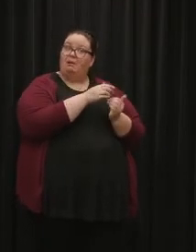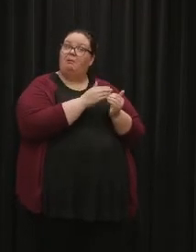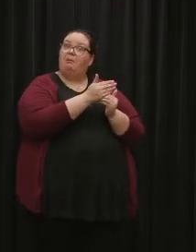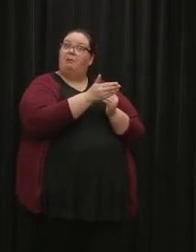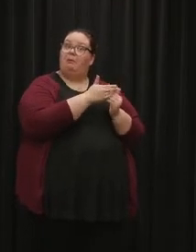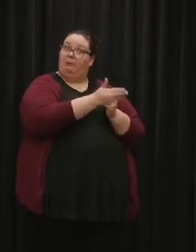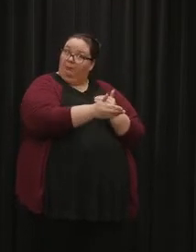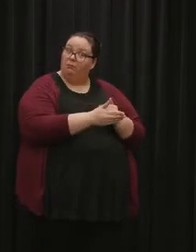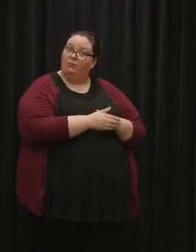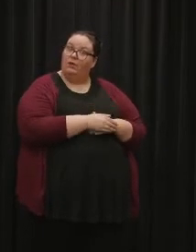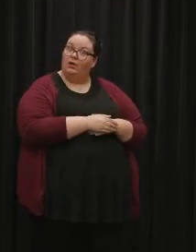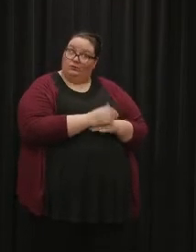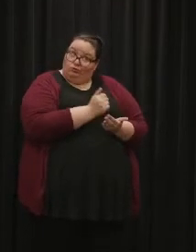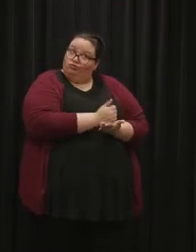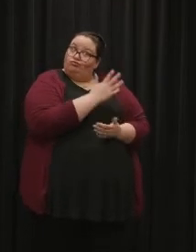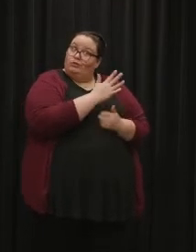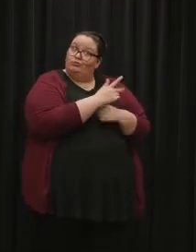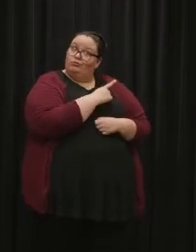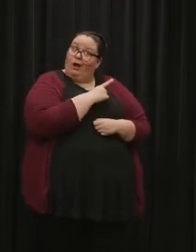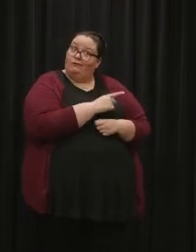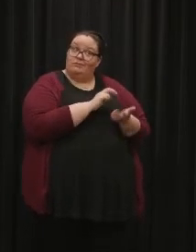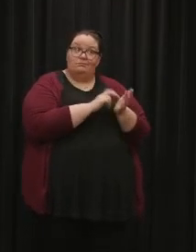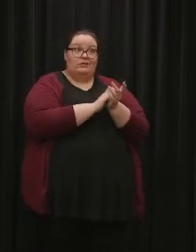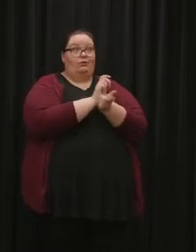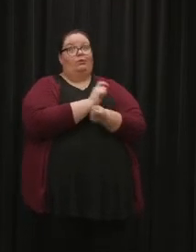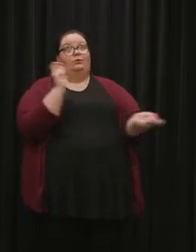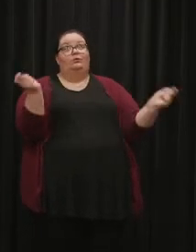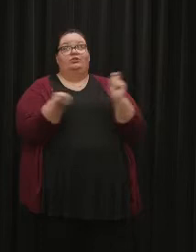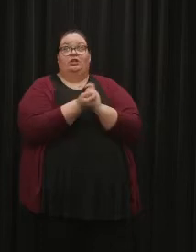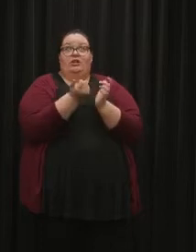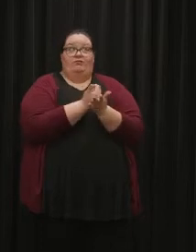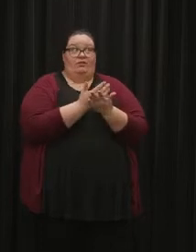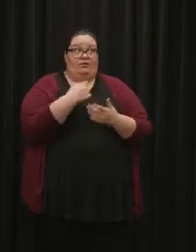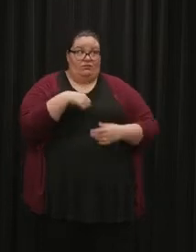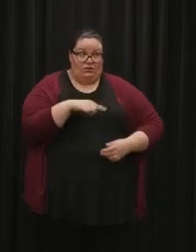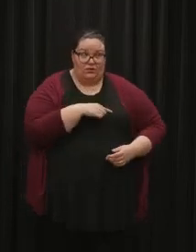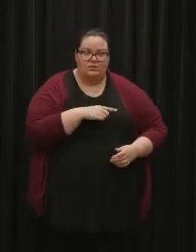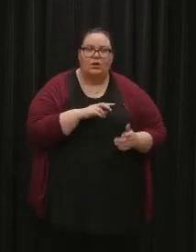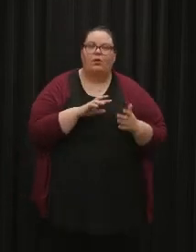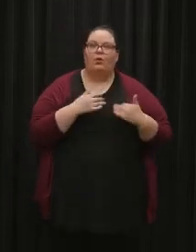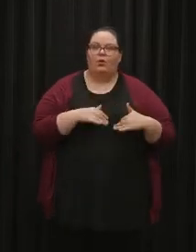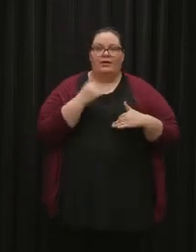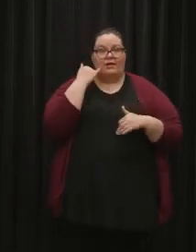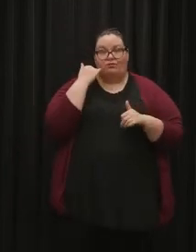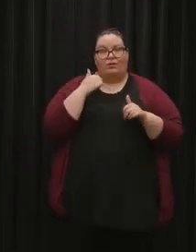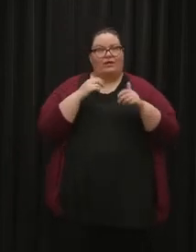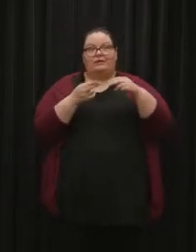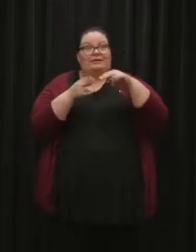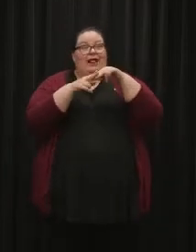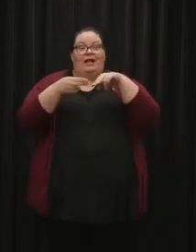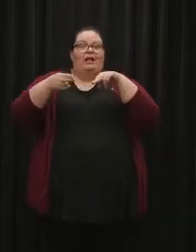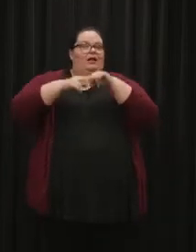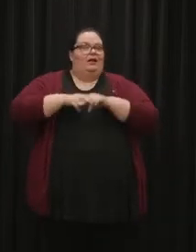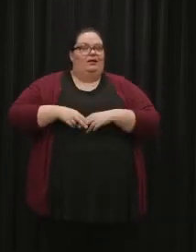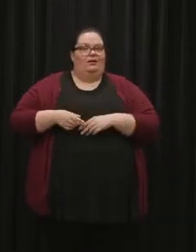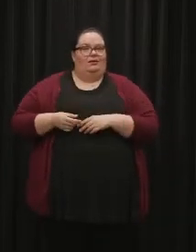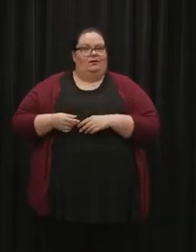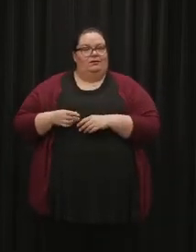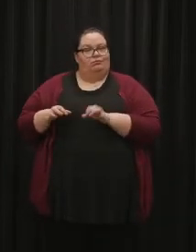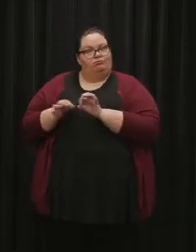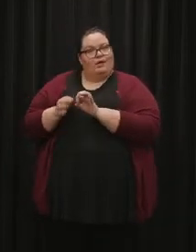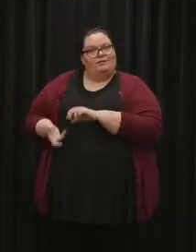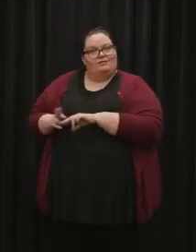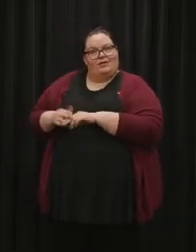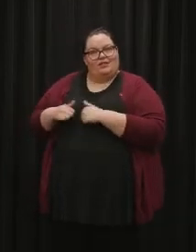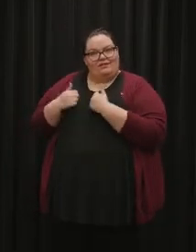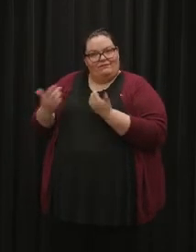or equalization payments. That changes the formula dramatically. So if we're not keeping up even today to the inflationary rates,